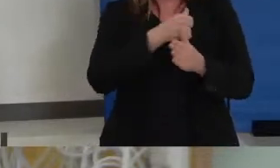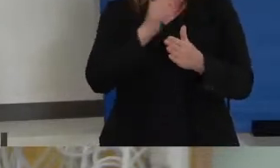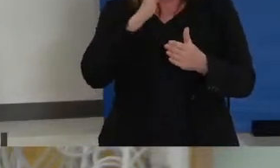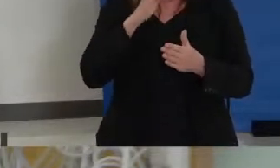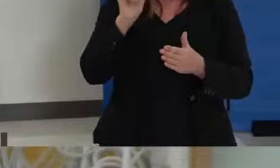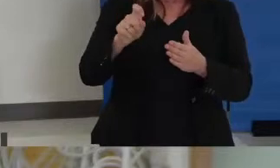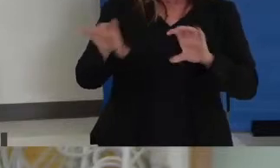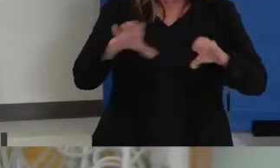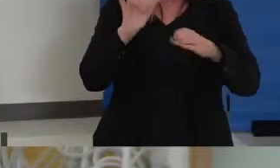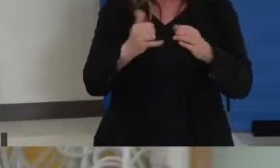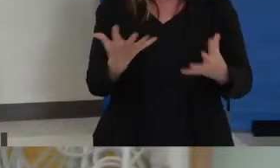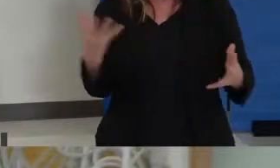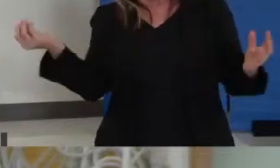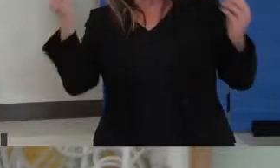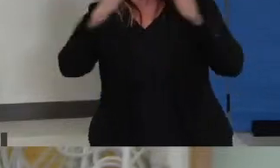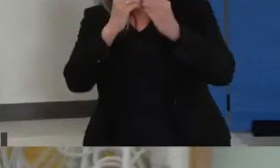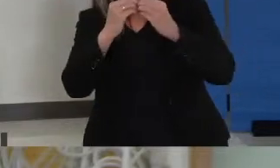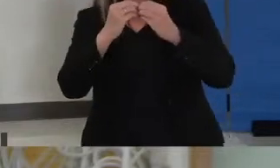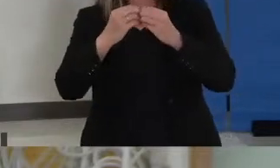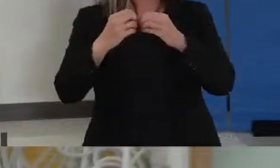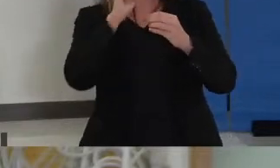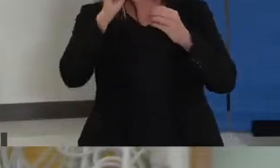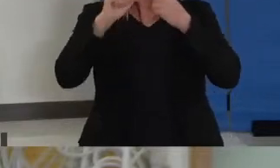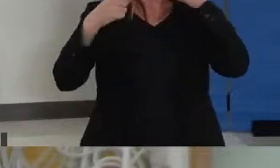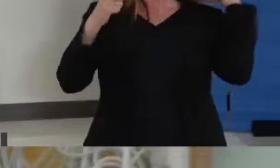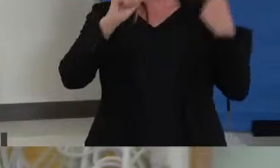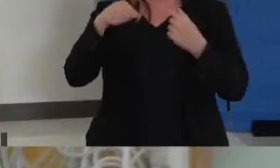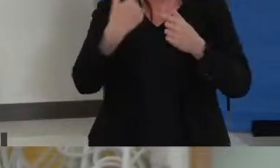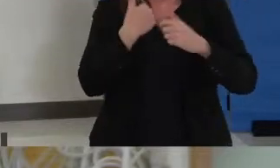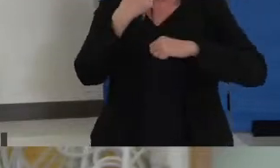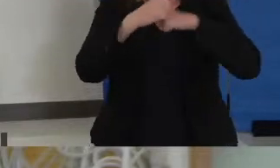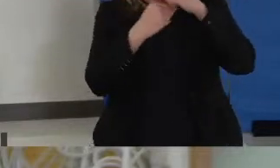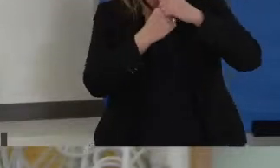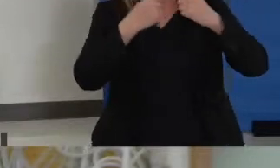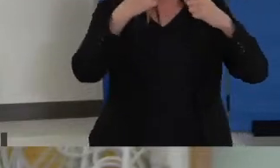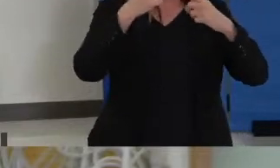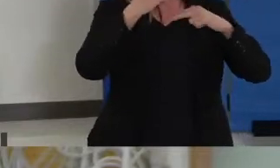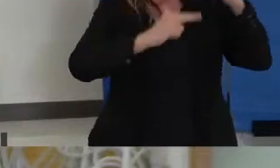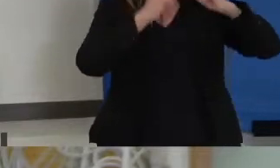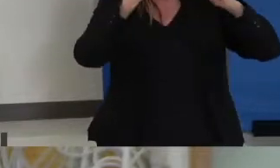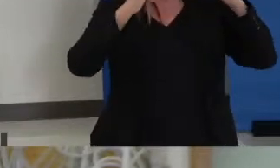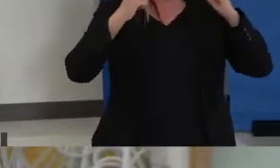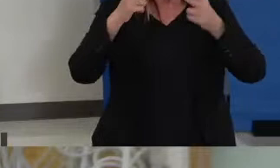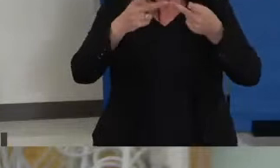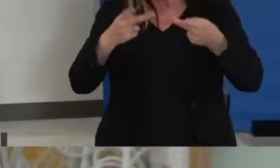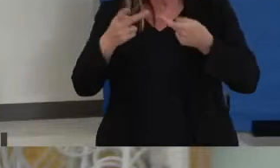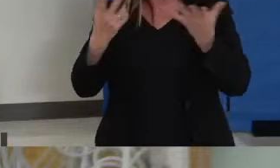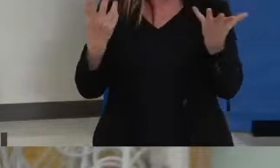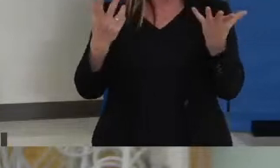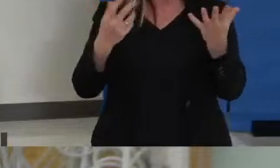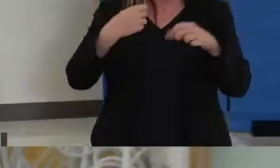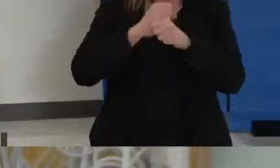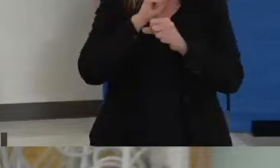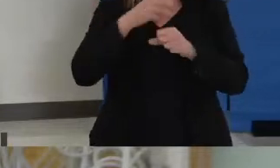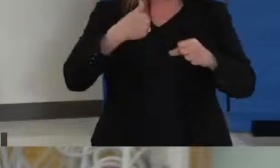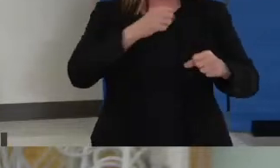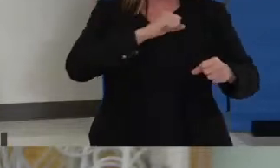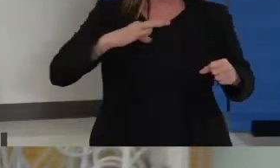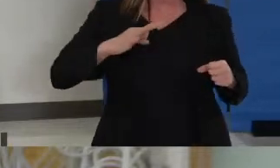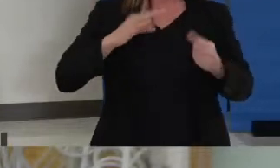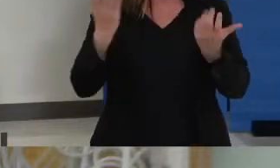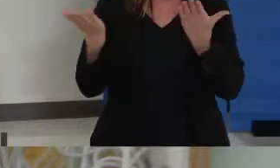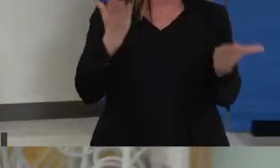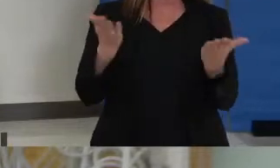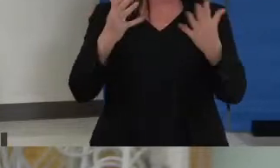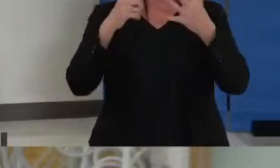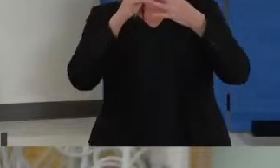this and more, to not just have the structure, to not just have the site, to make sure we have the staffing, to make sure we have the services. And so